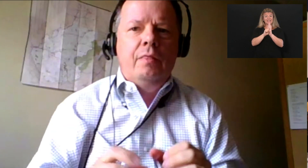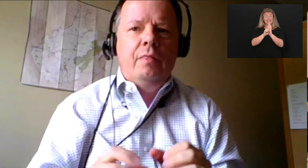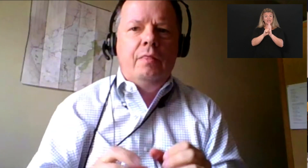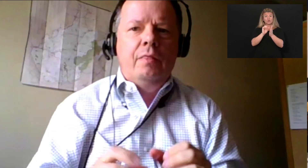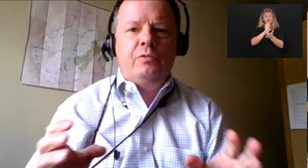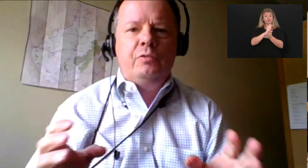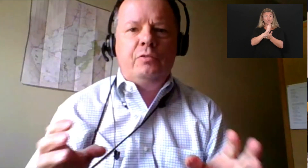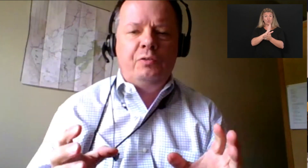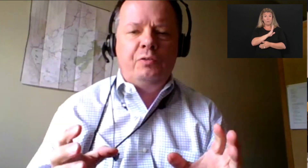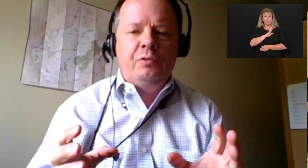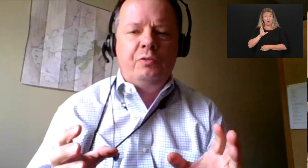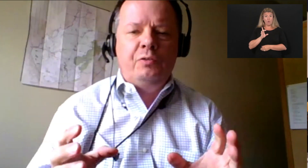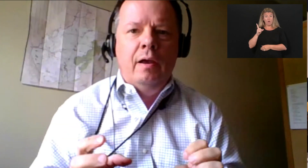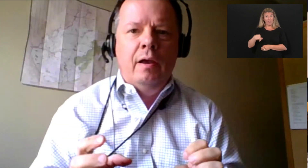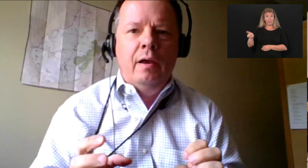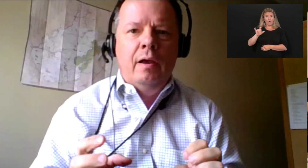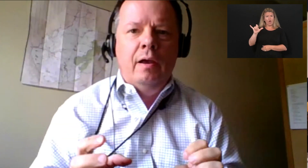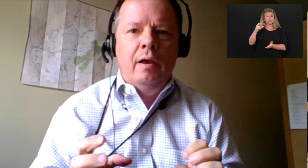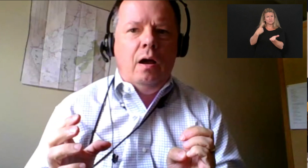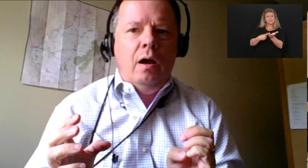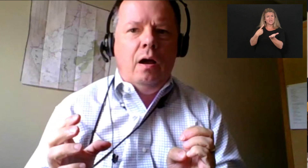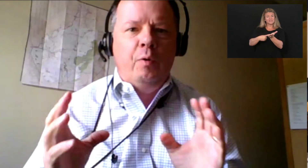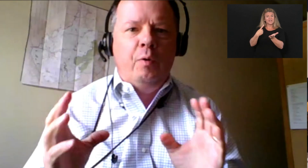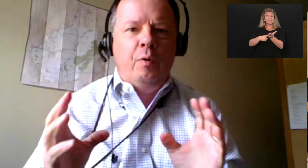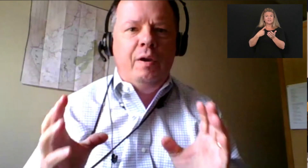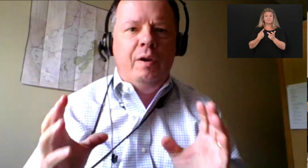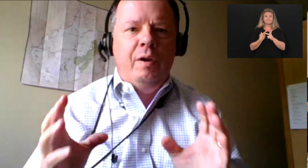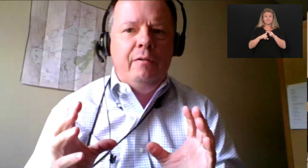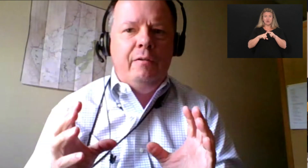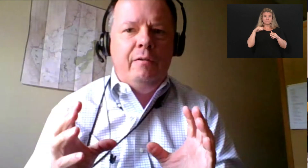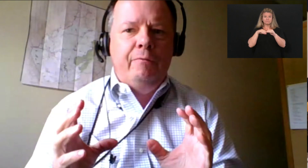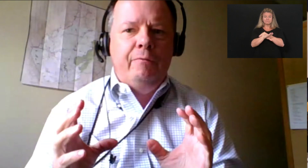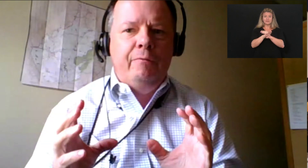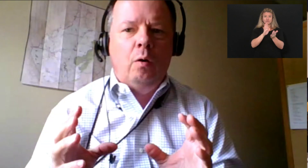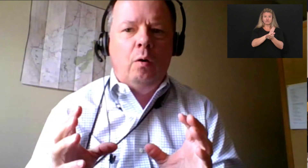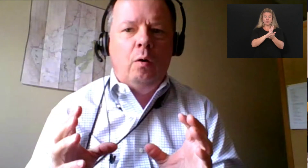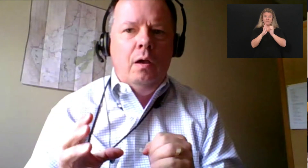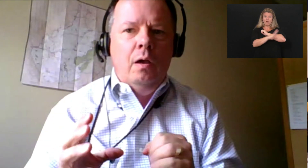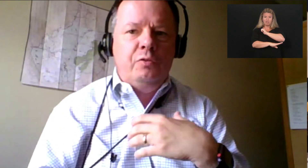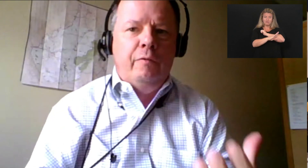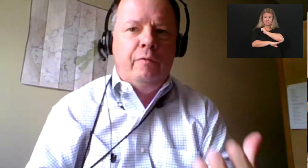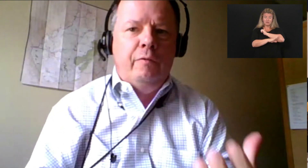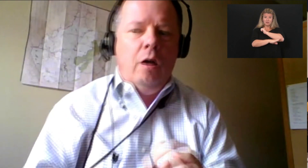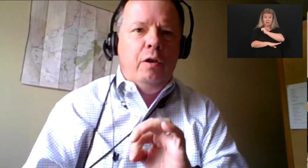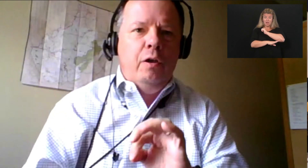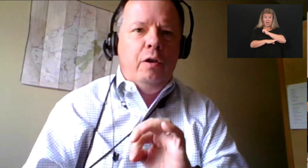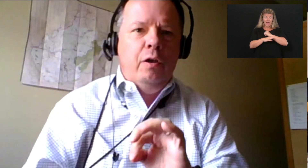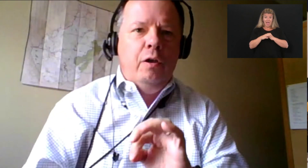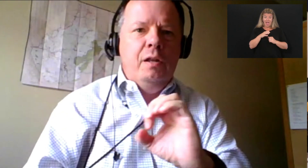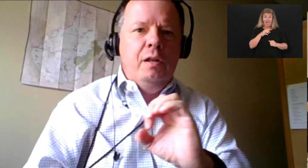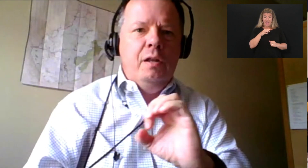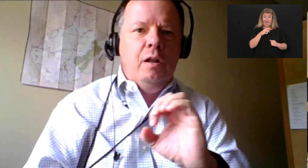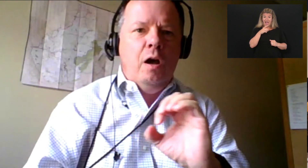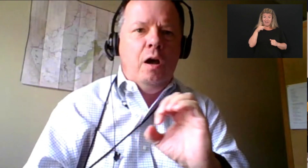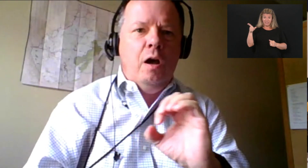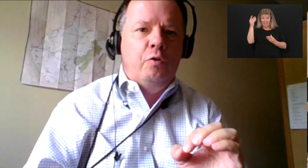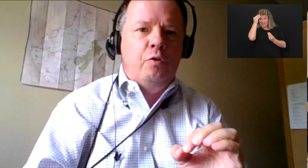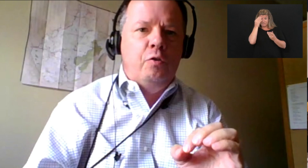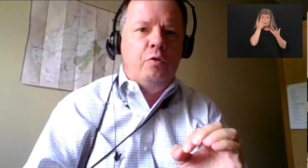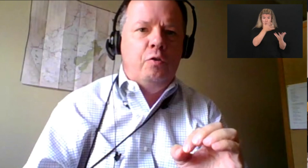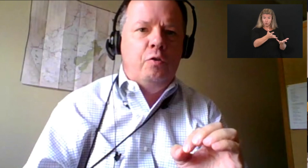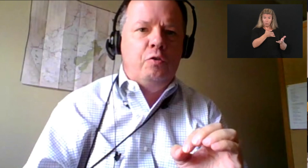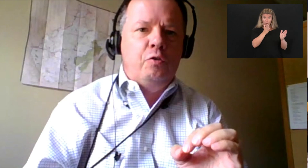talking about the re-entry for school in the fall. Have you been updated on those